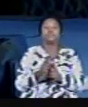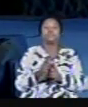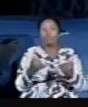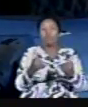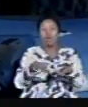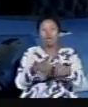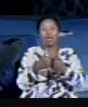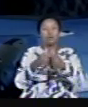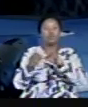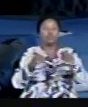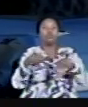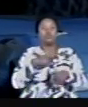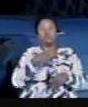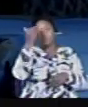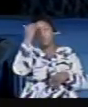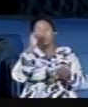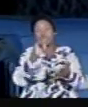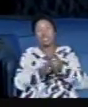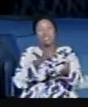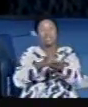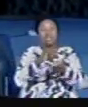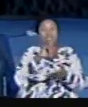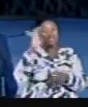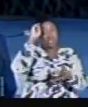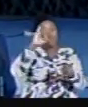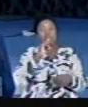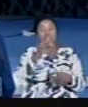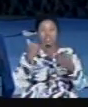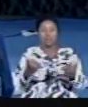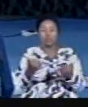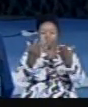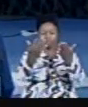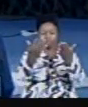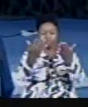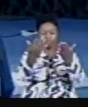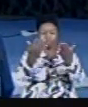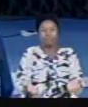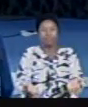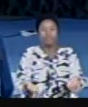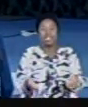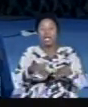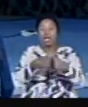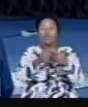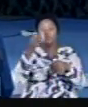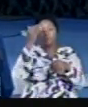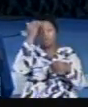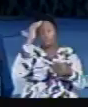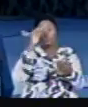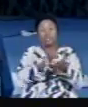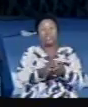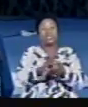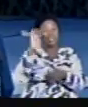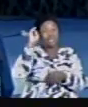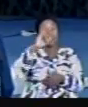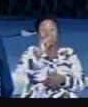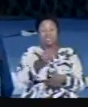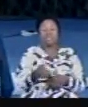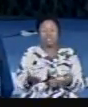that is now present? How do we perceive that is now present? Look at